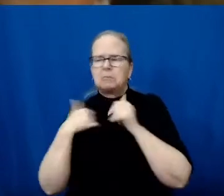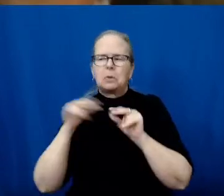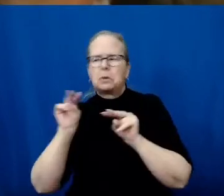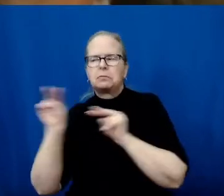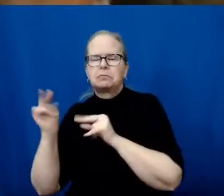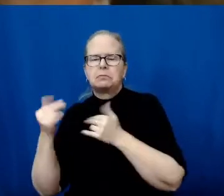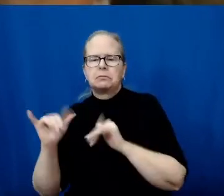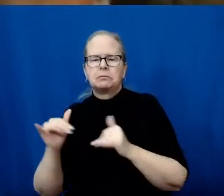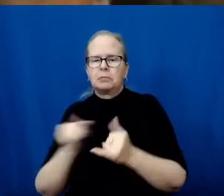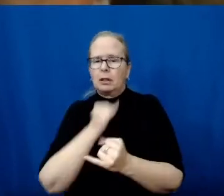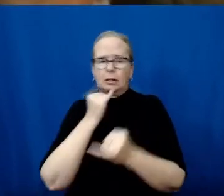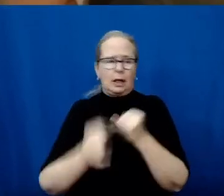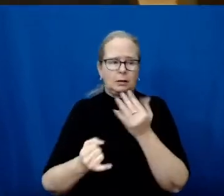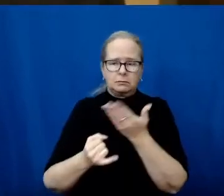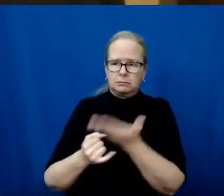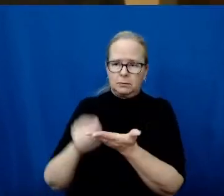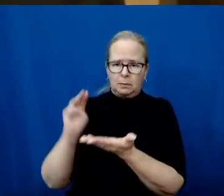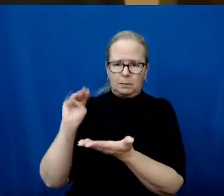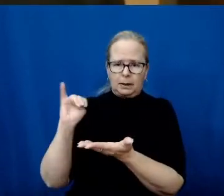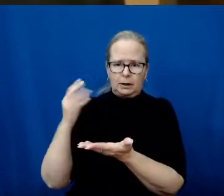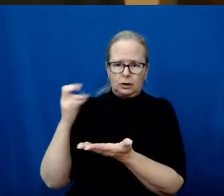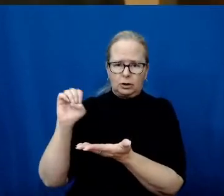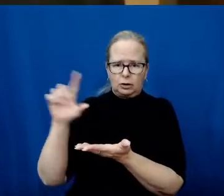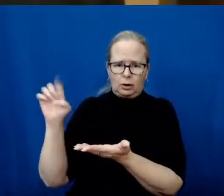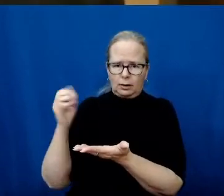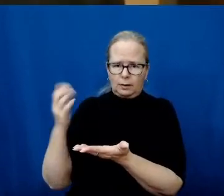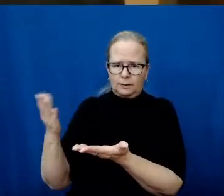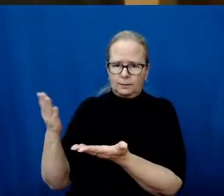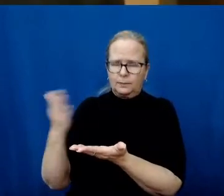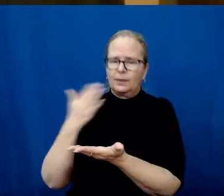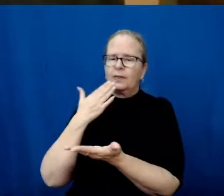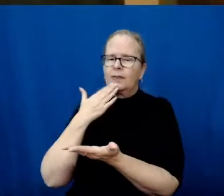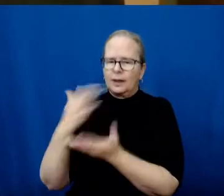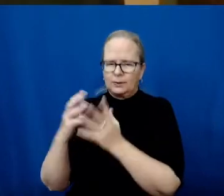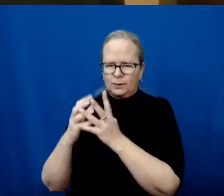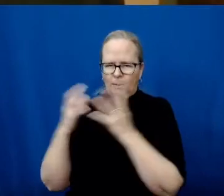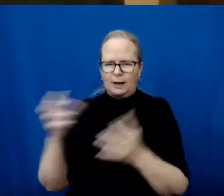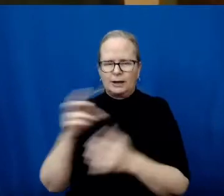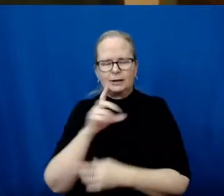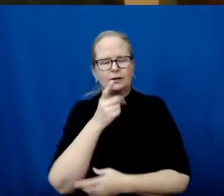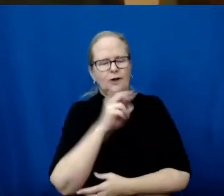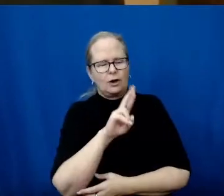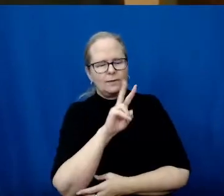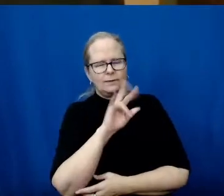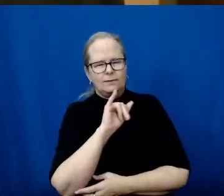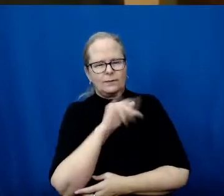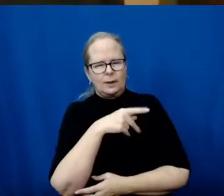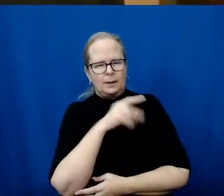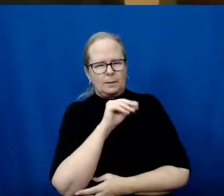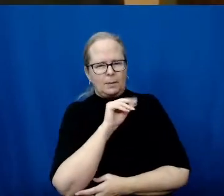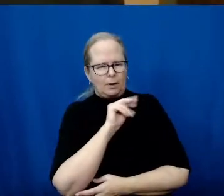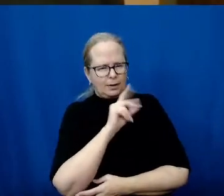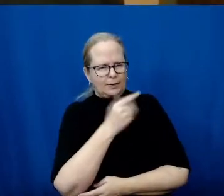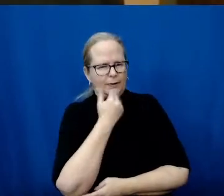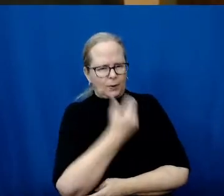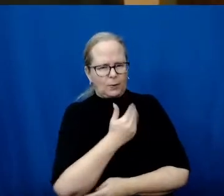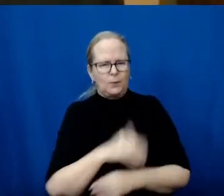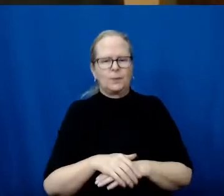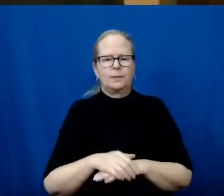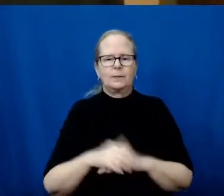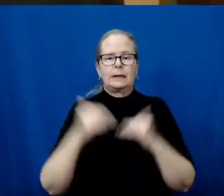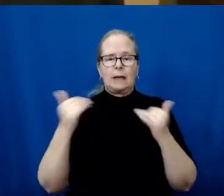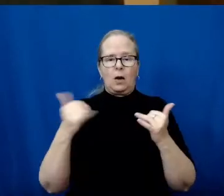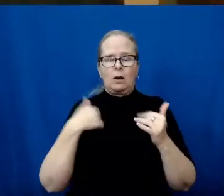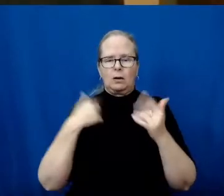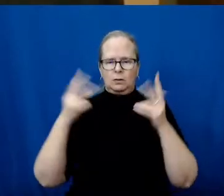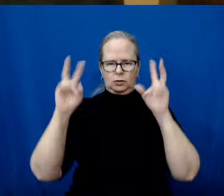Thank you very much, Dr. Vipond. Before we do a deep dive into at-home isolation, as one of our focuses has always been to provide